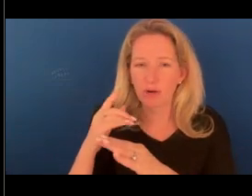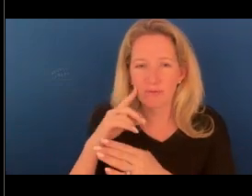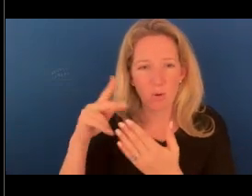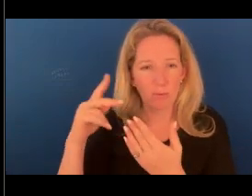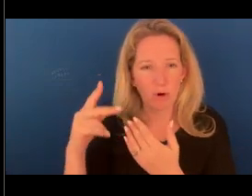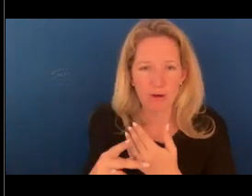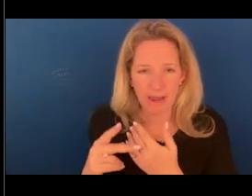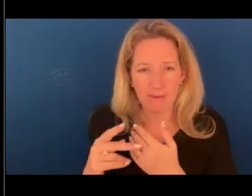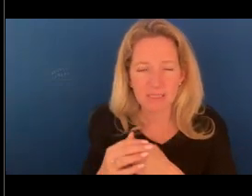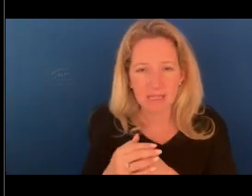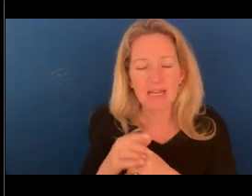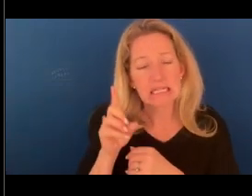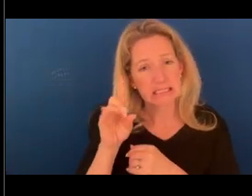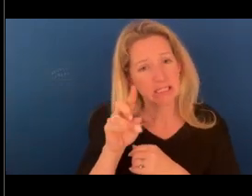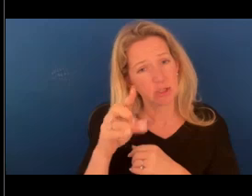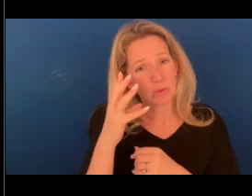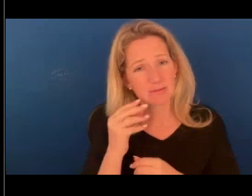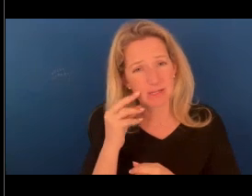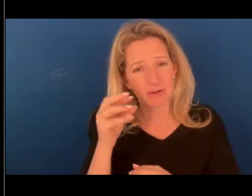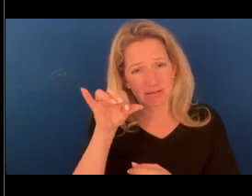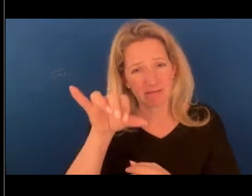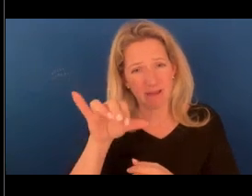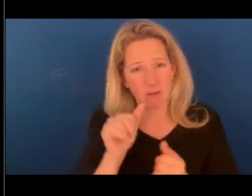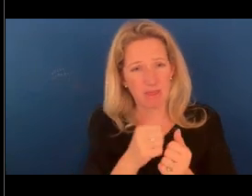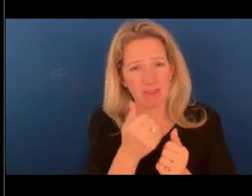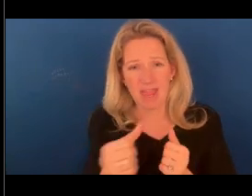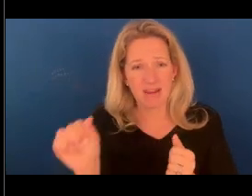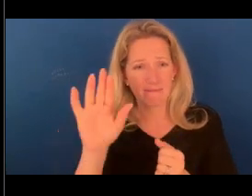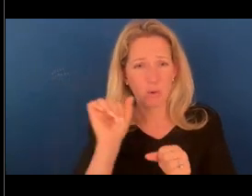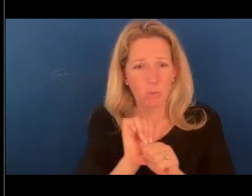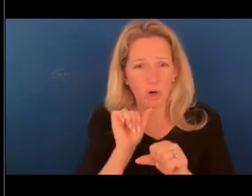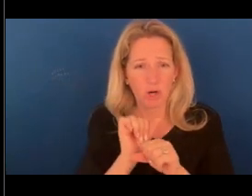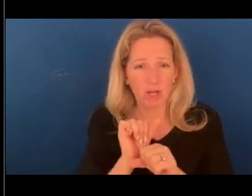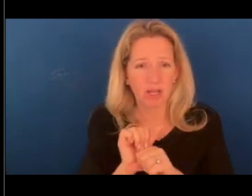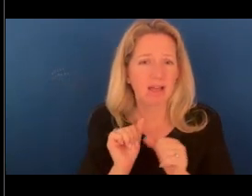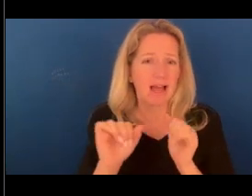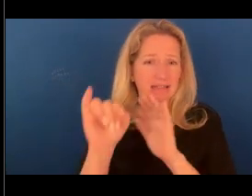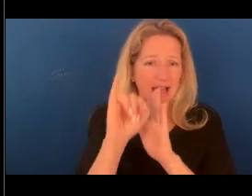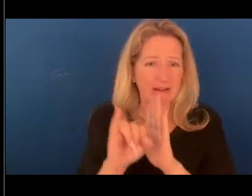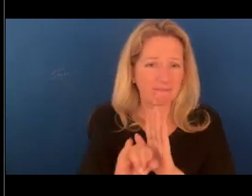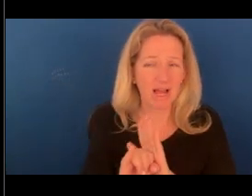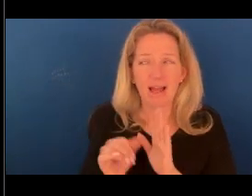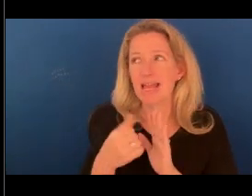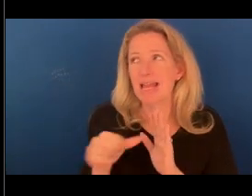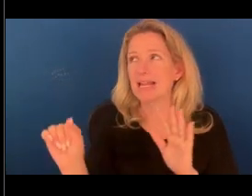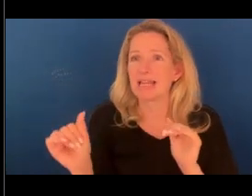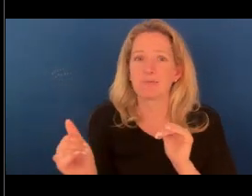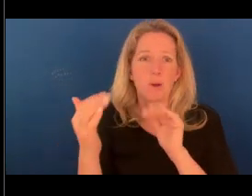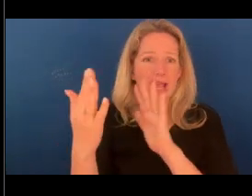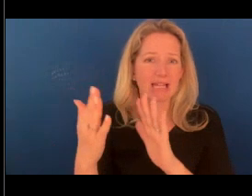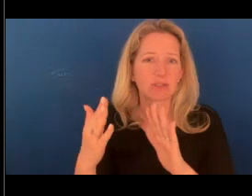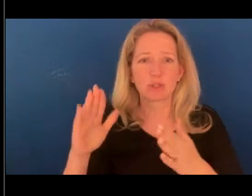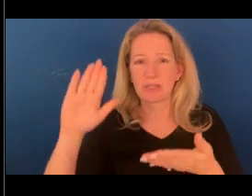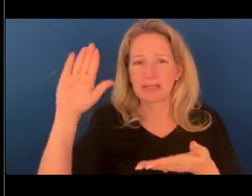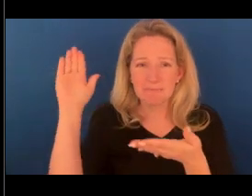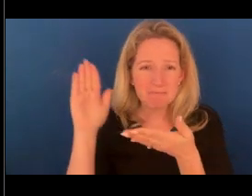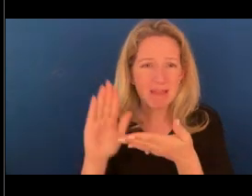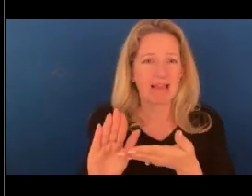Have you experienced that in any of your work? And have you identified any ways to mitigate